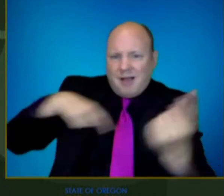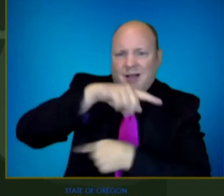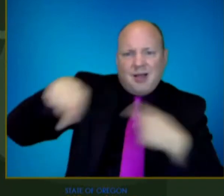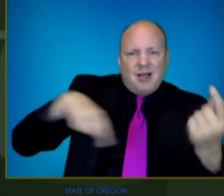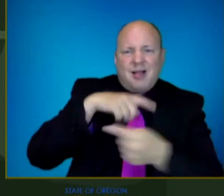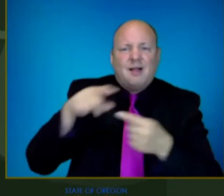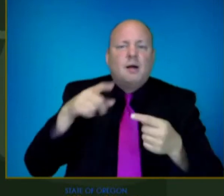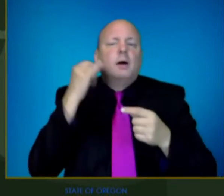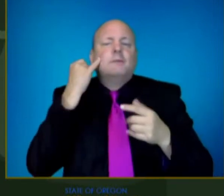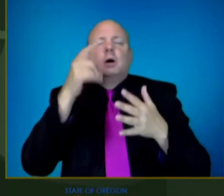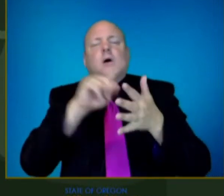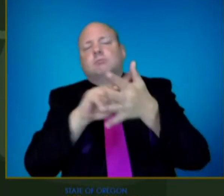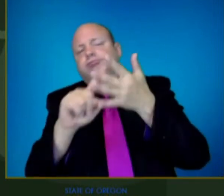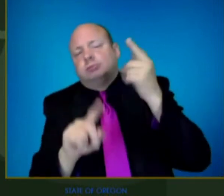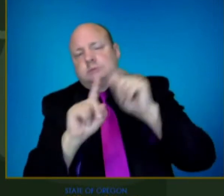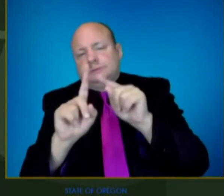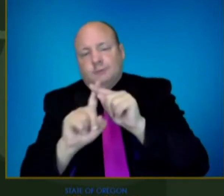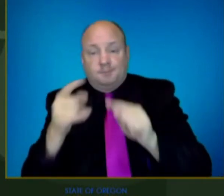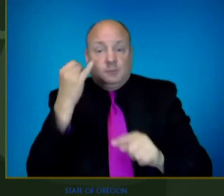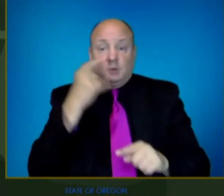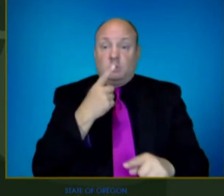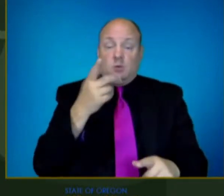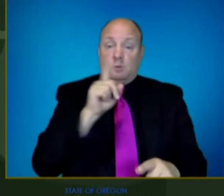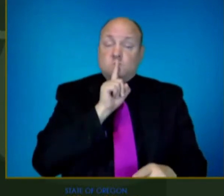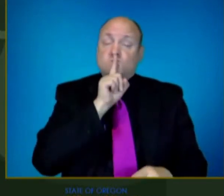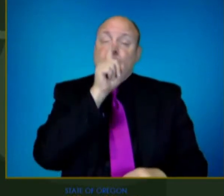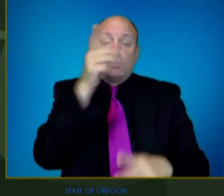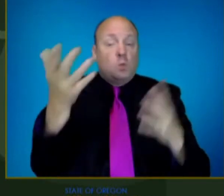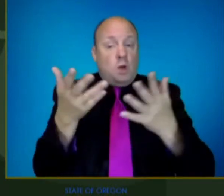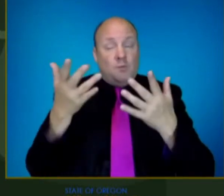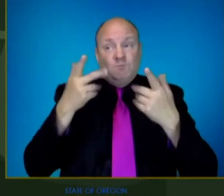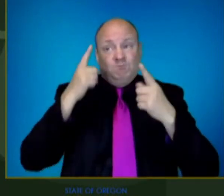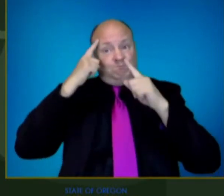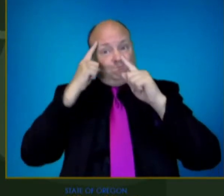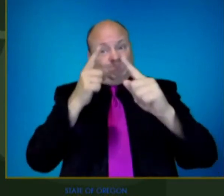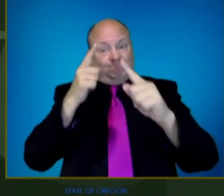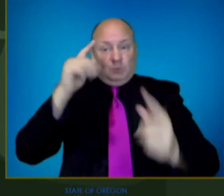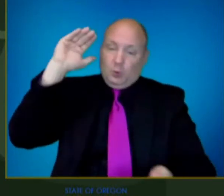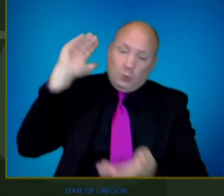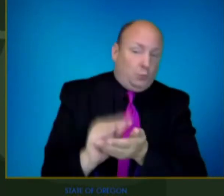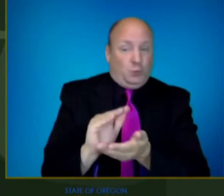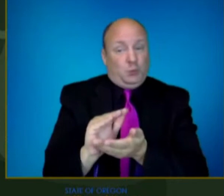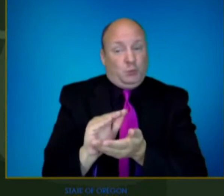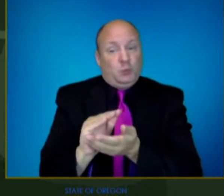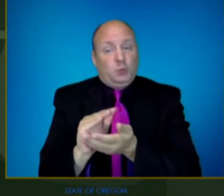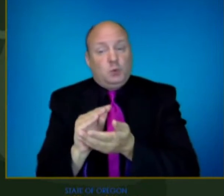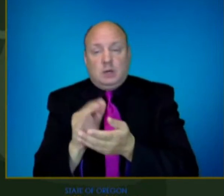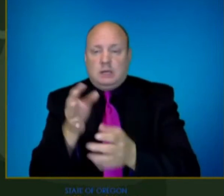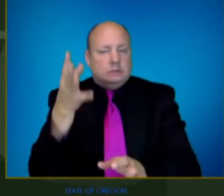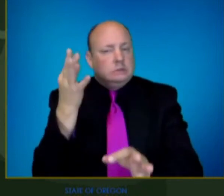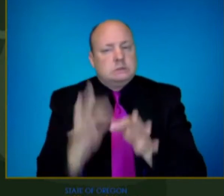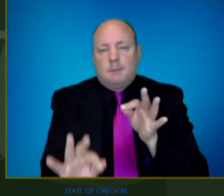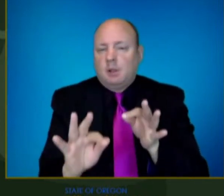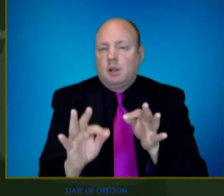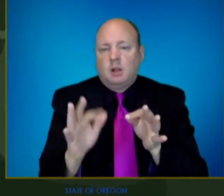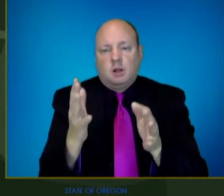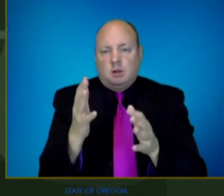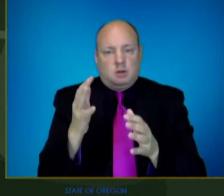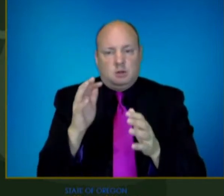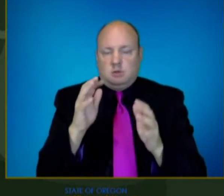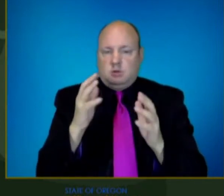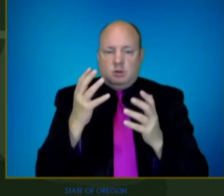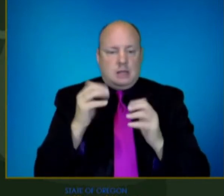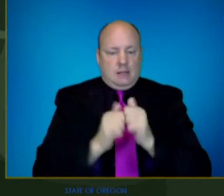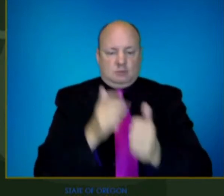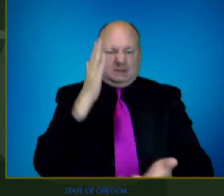stem this fifth and most threatening wave of COVID-19 infections are actions that stop transmission. Wear a mask indoors, and